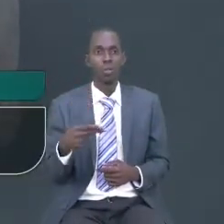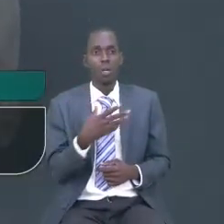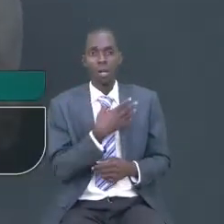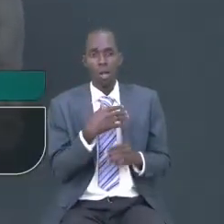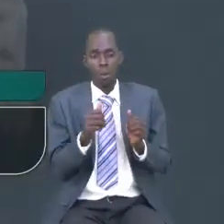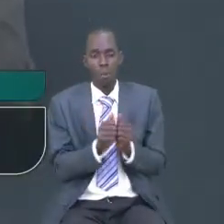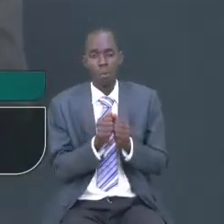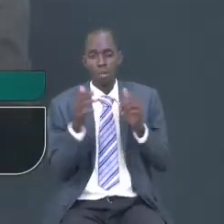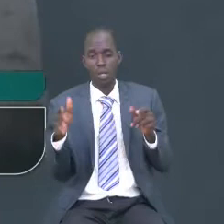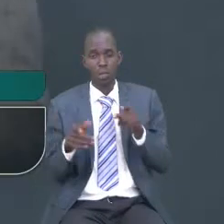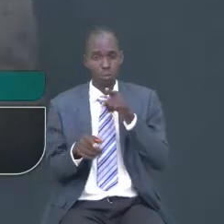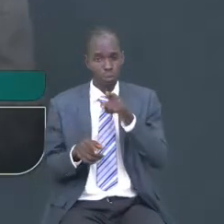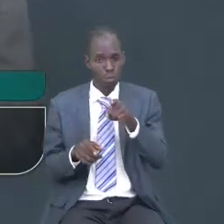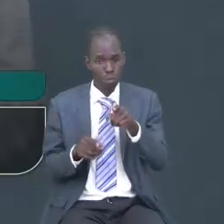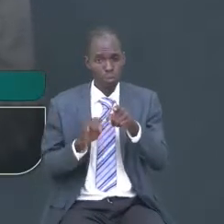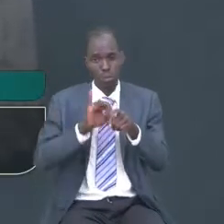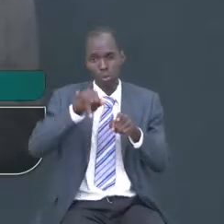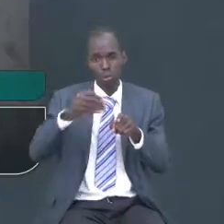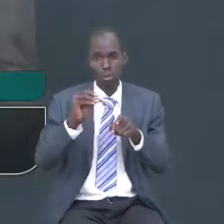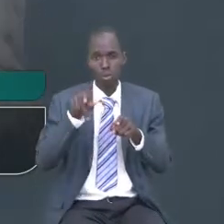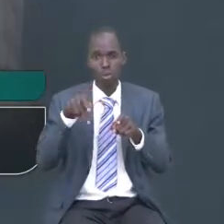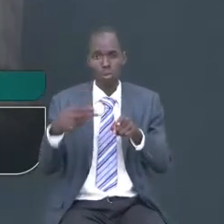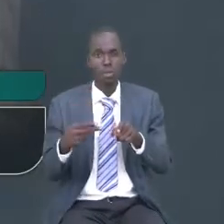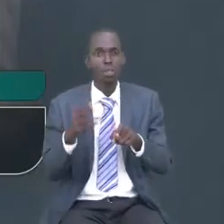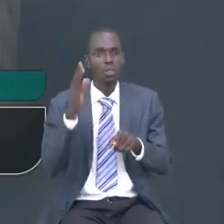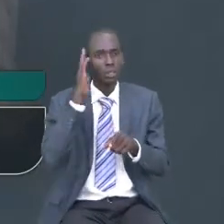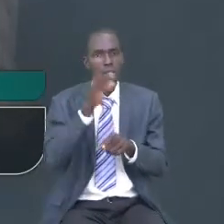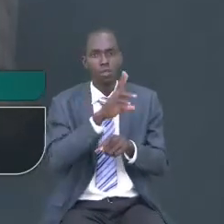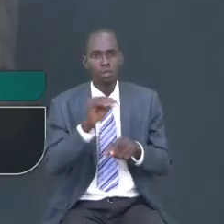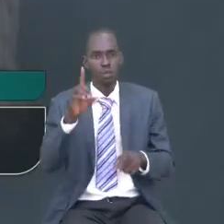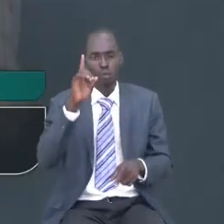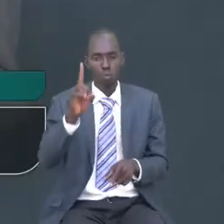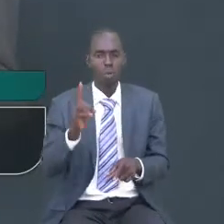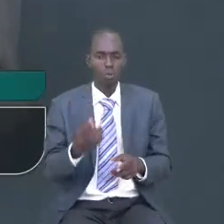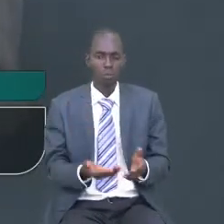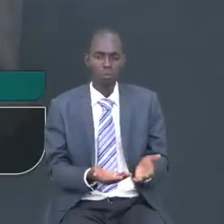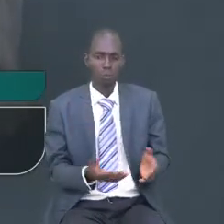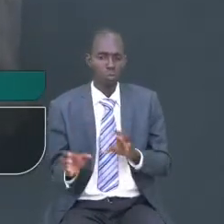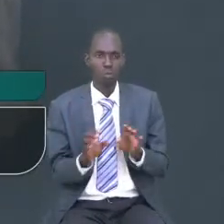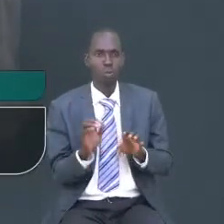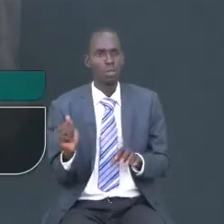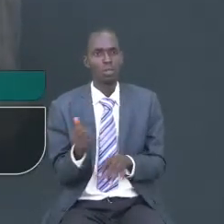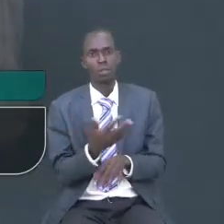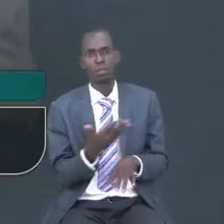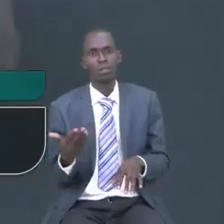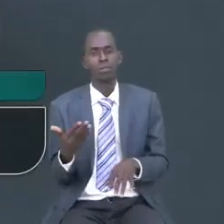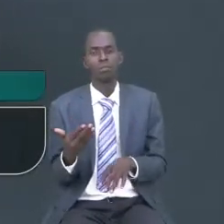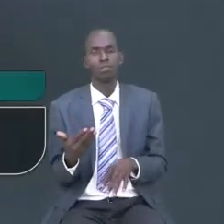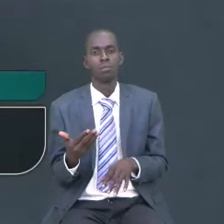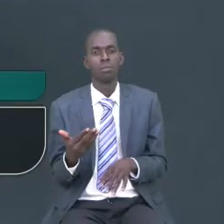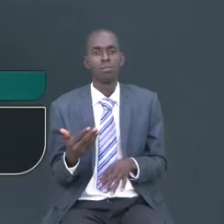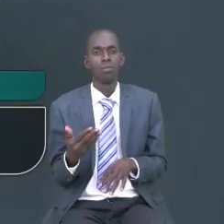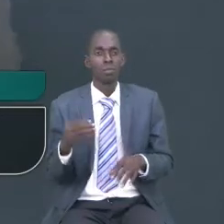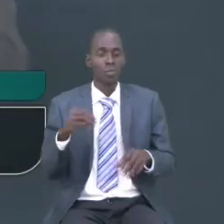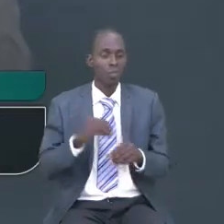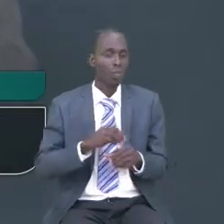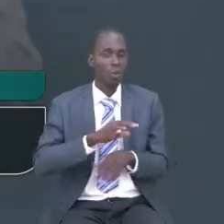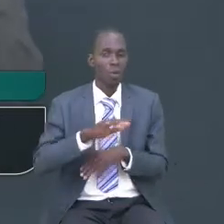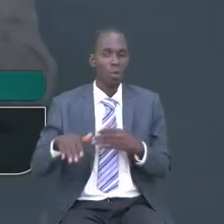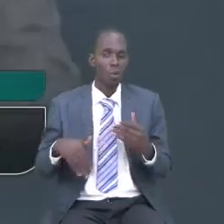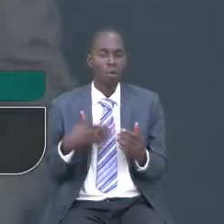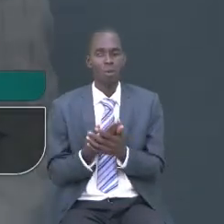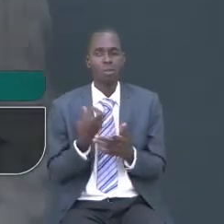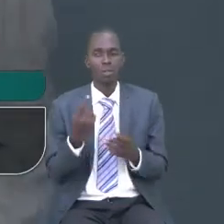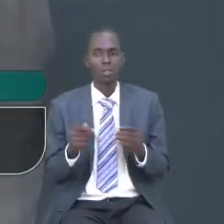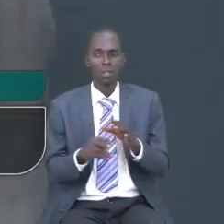man lift up his hand or foot in all the